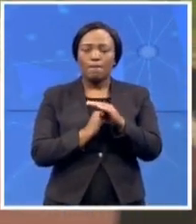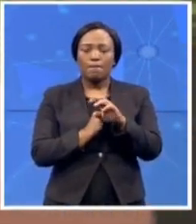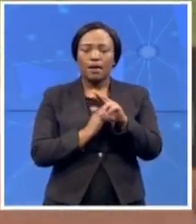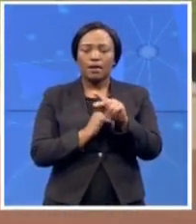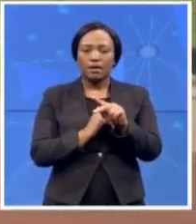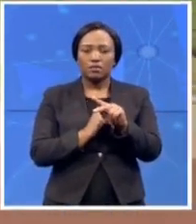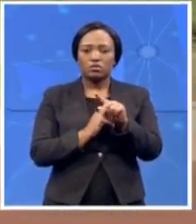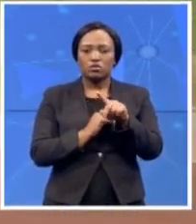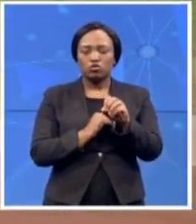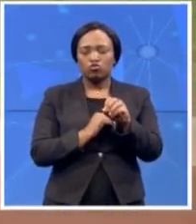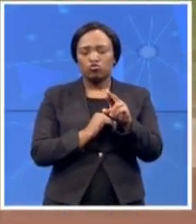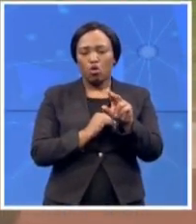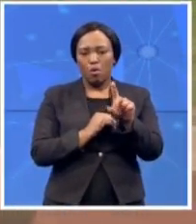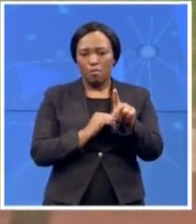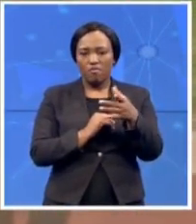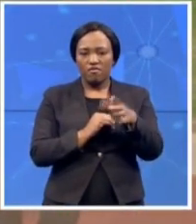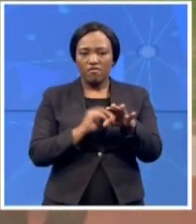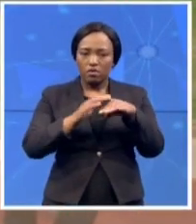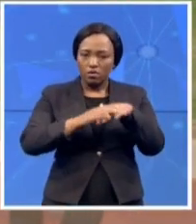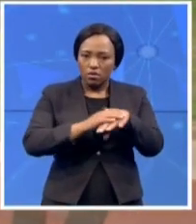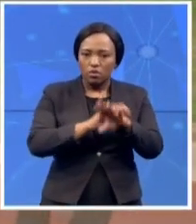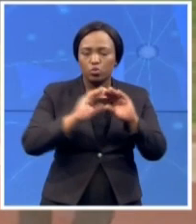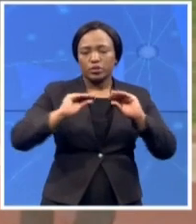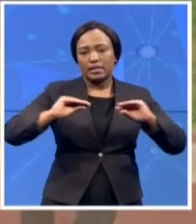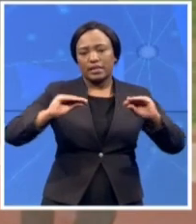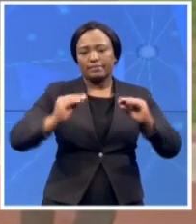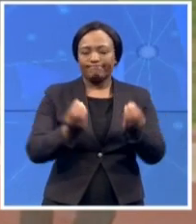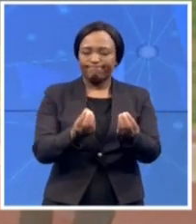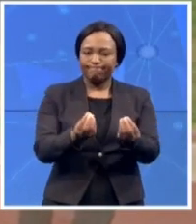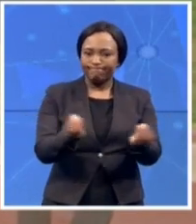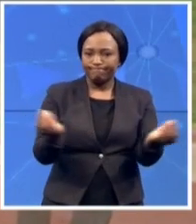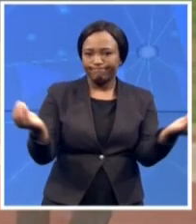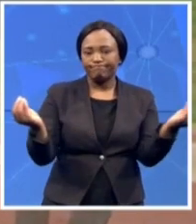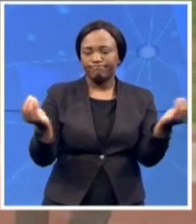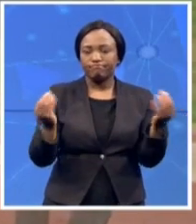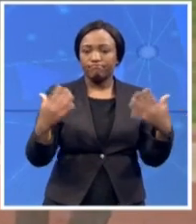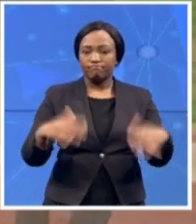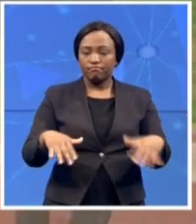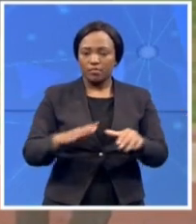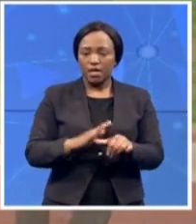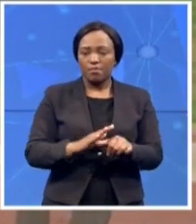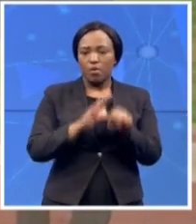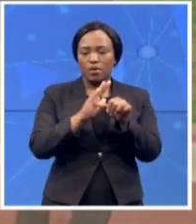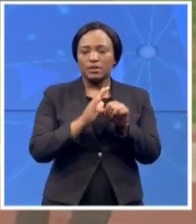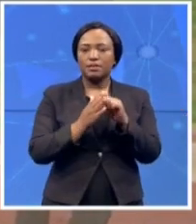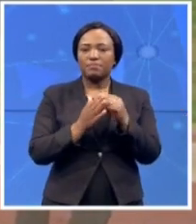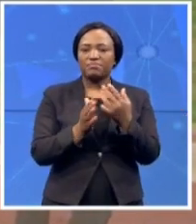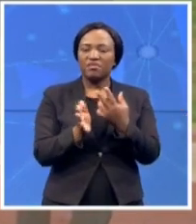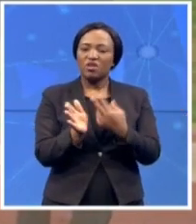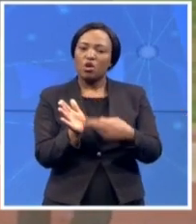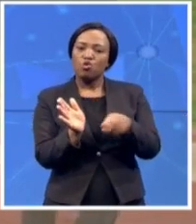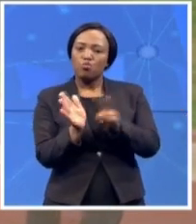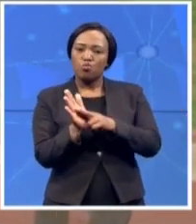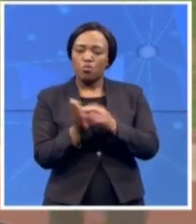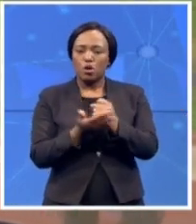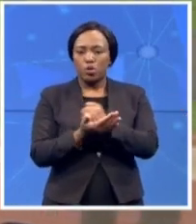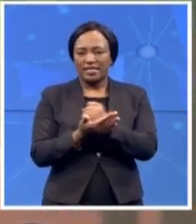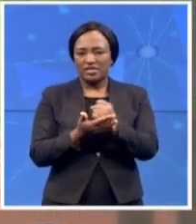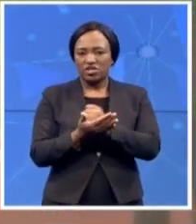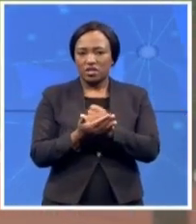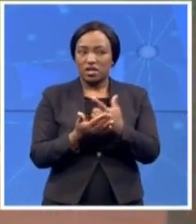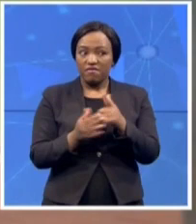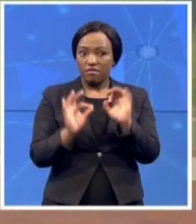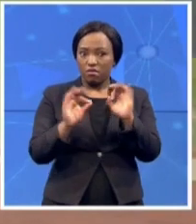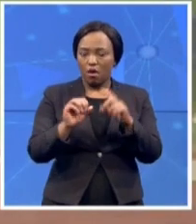the importance of democracy and also embarking on a registration campaign for those who are eligible to register. But next to me, I do have